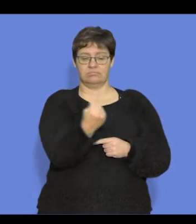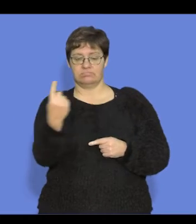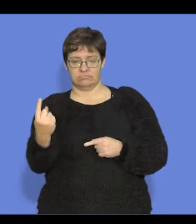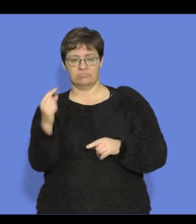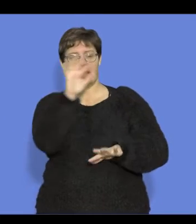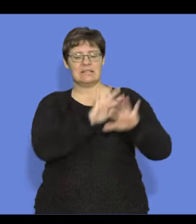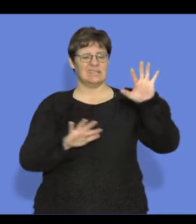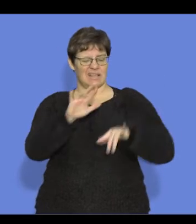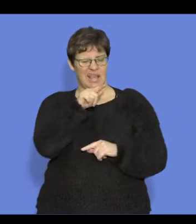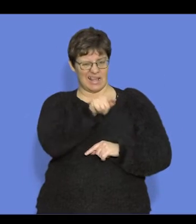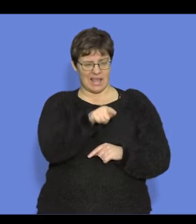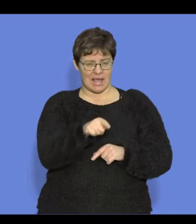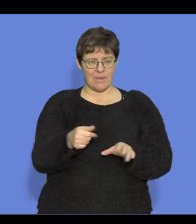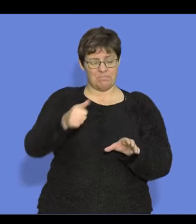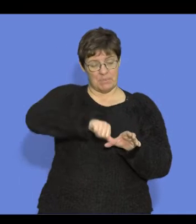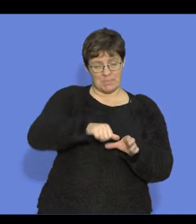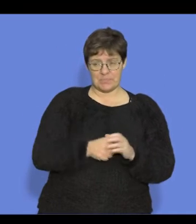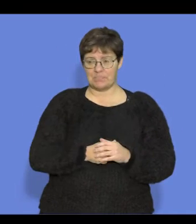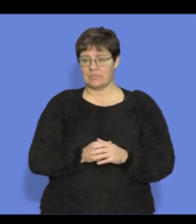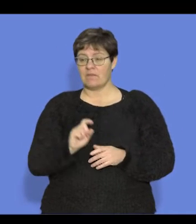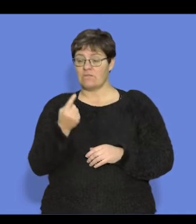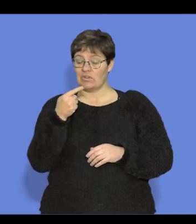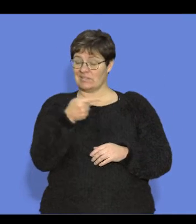So let's have a look. First, celery,